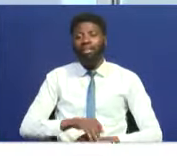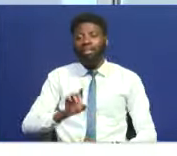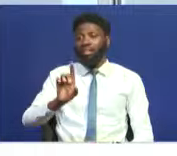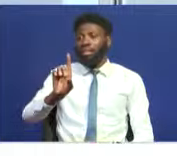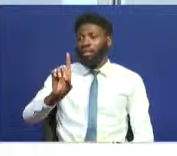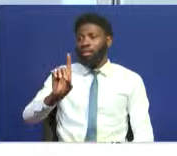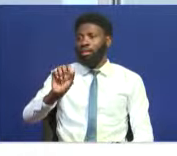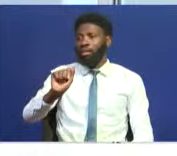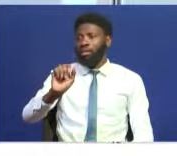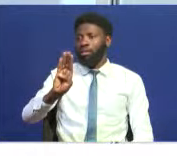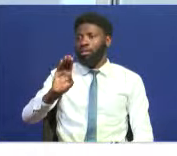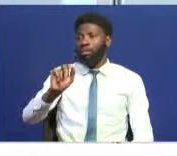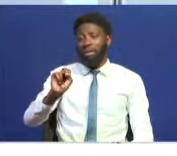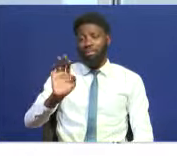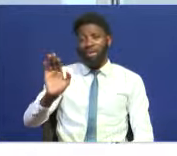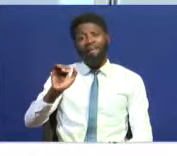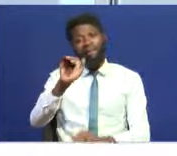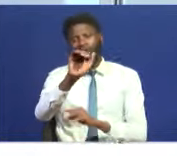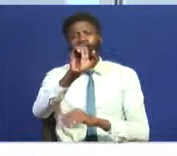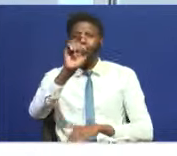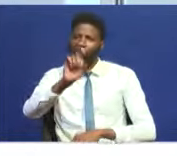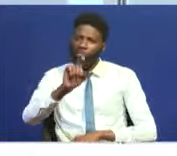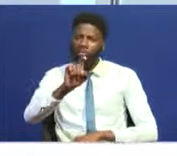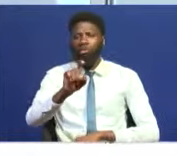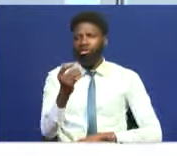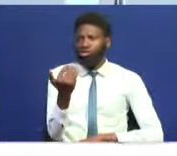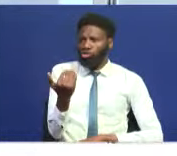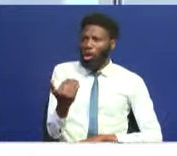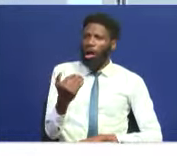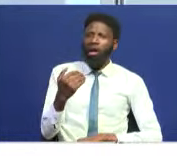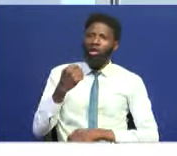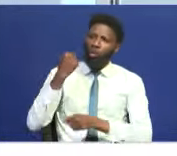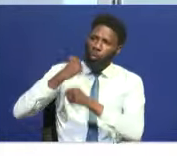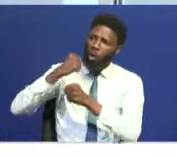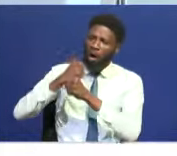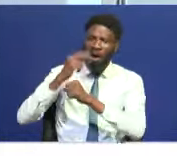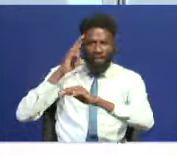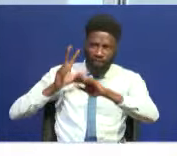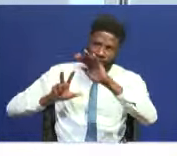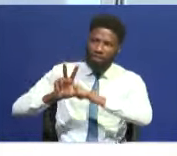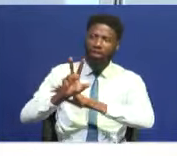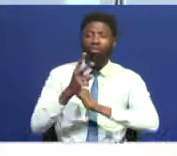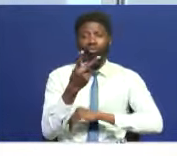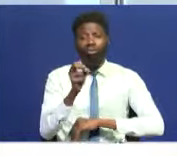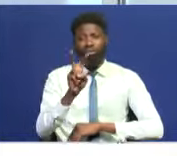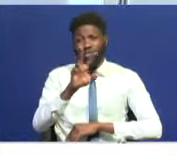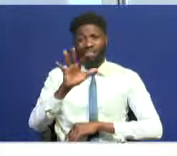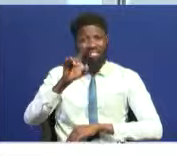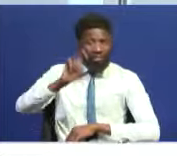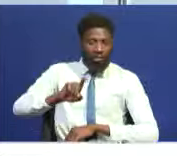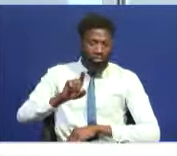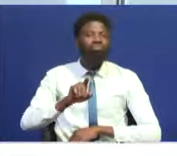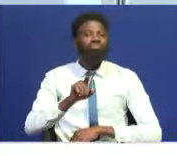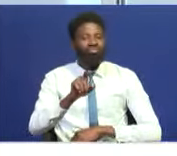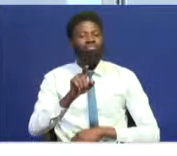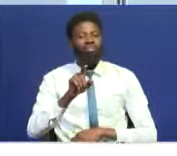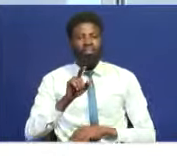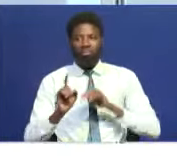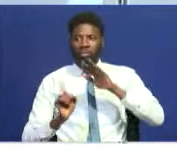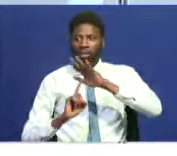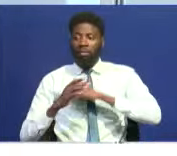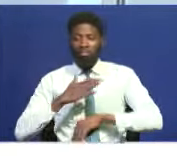action on elimination of child labour by 2025, my ministry recently joined the